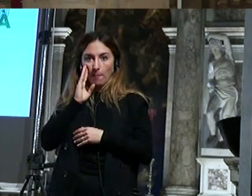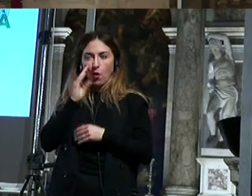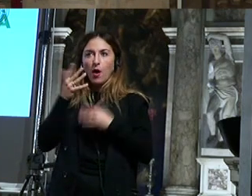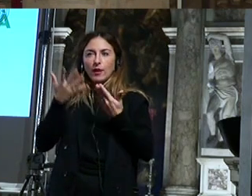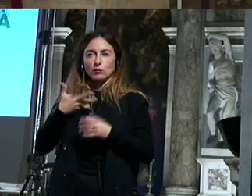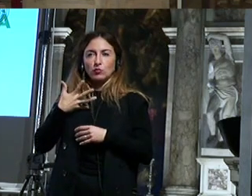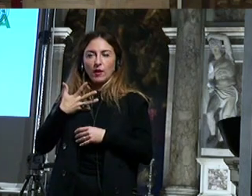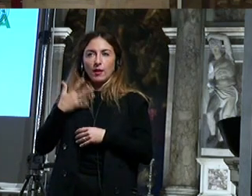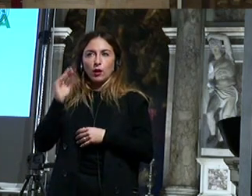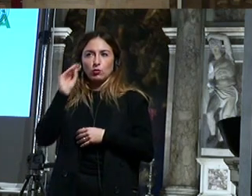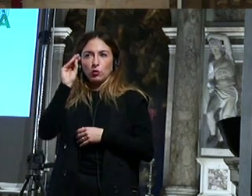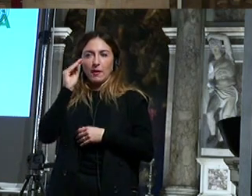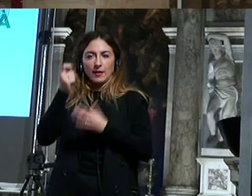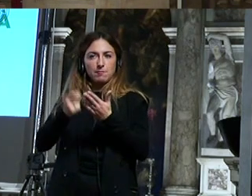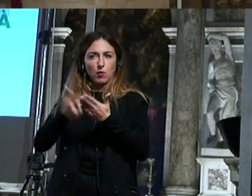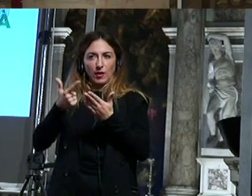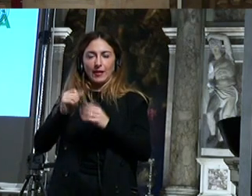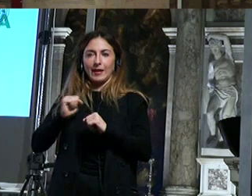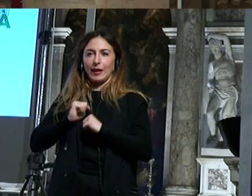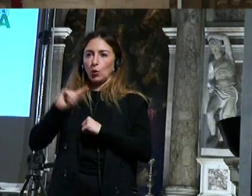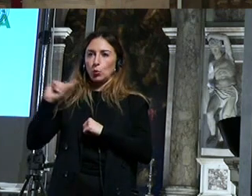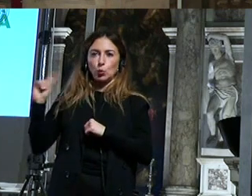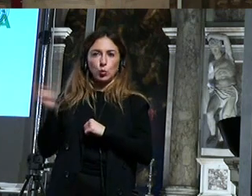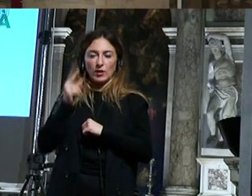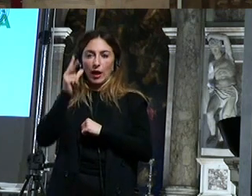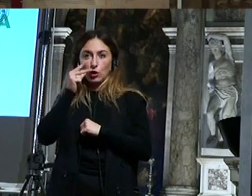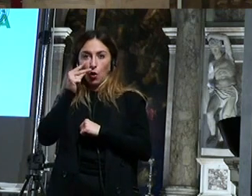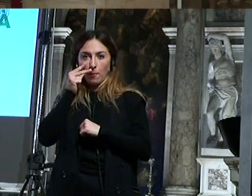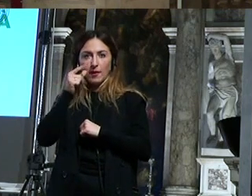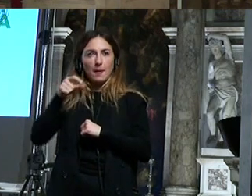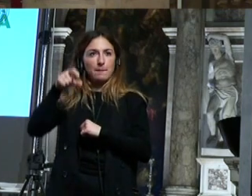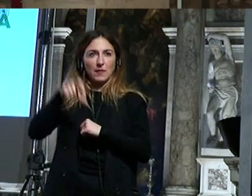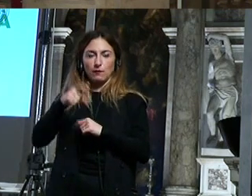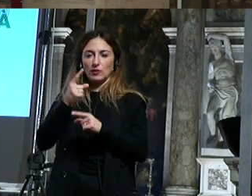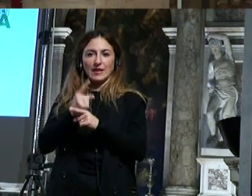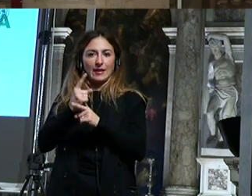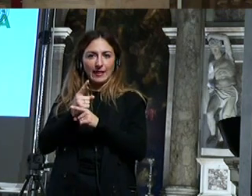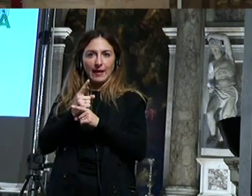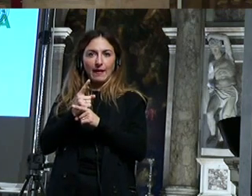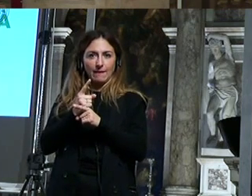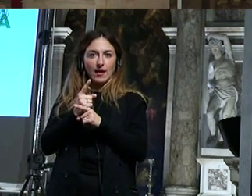ask herself at some point in her life, which is, and what if I had been a man?